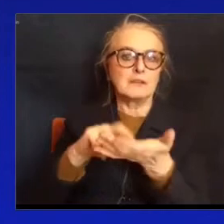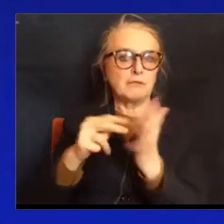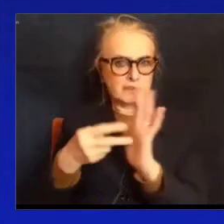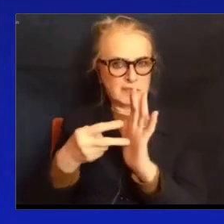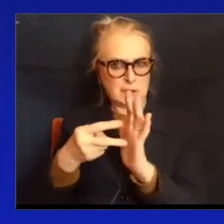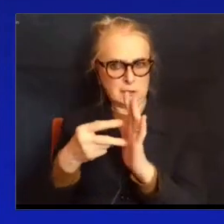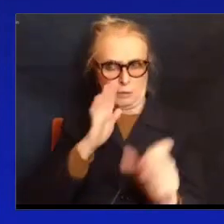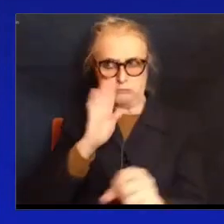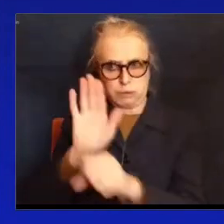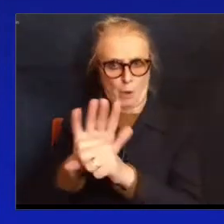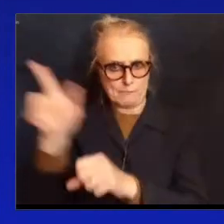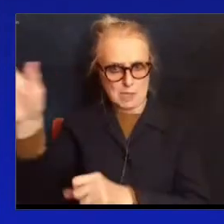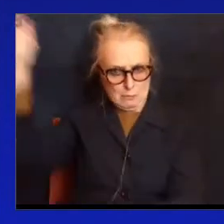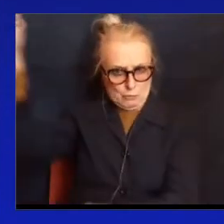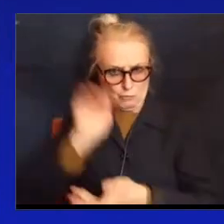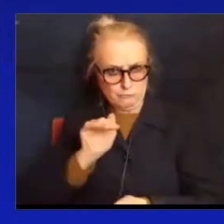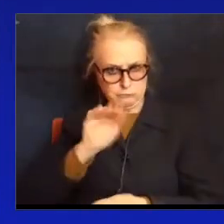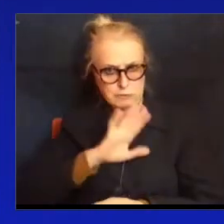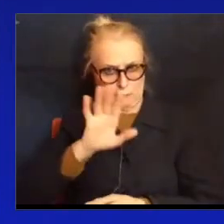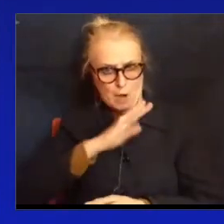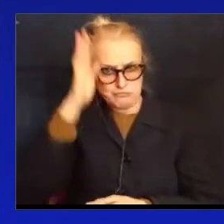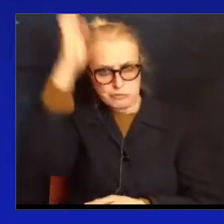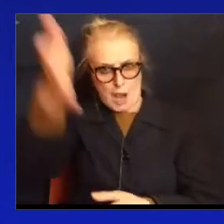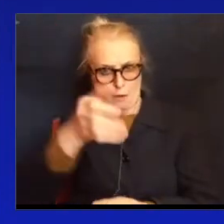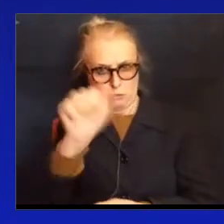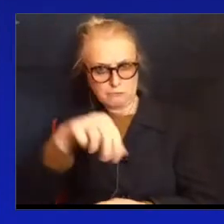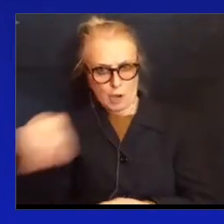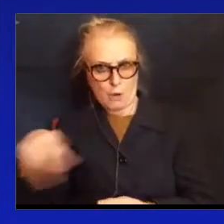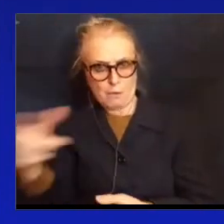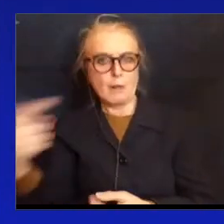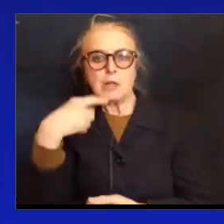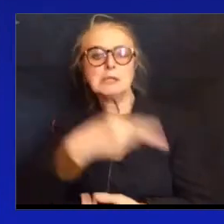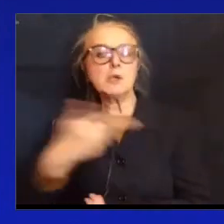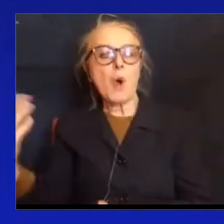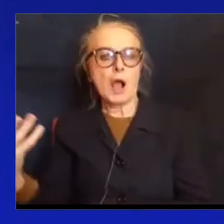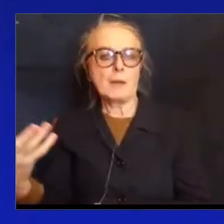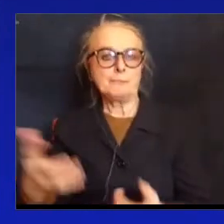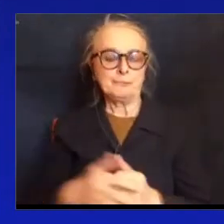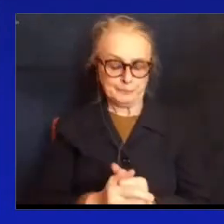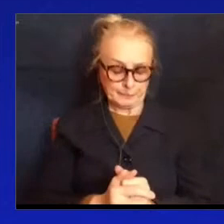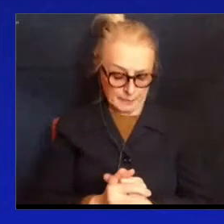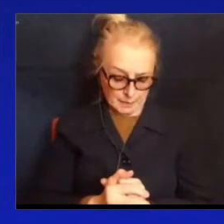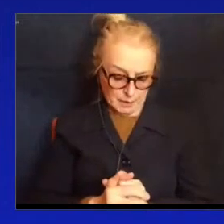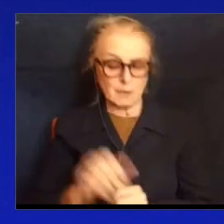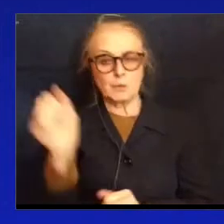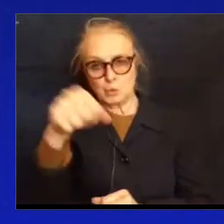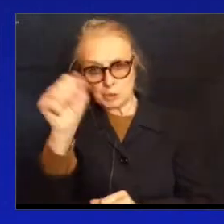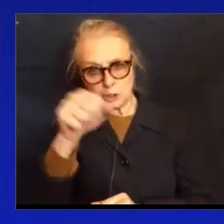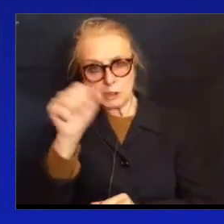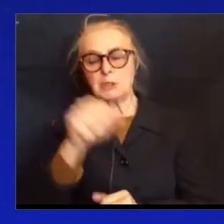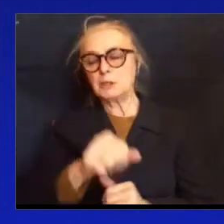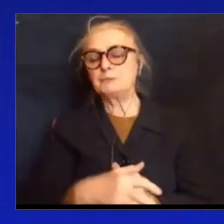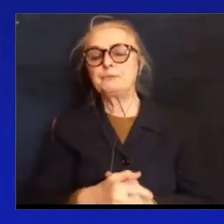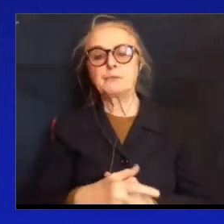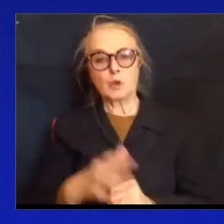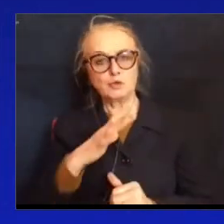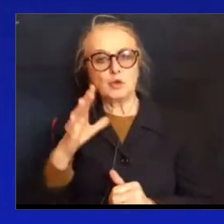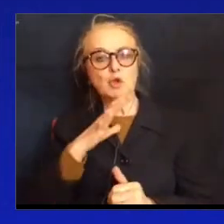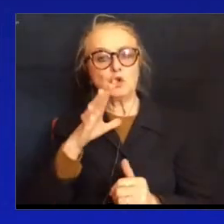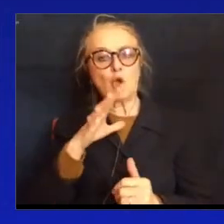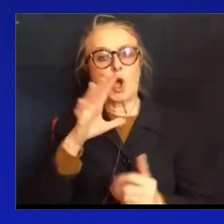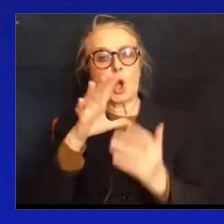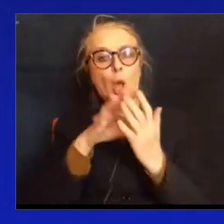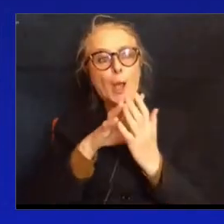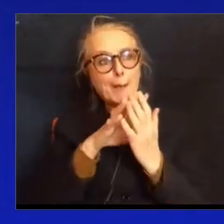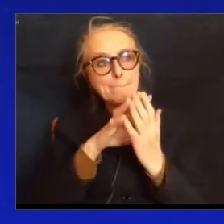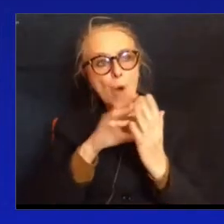So yeah, initially per capita was the model that was going to be used across the province, but as we've talked this morning, as